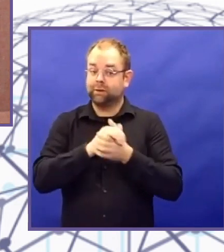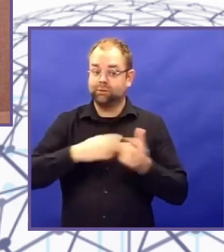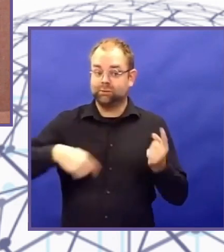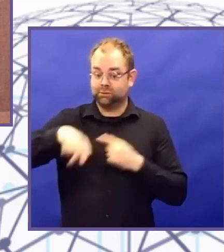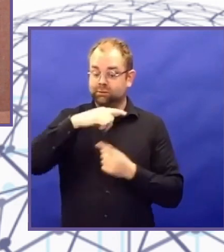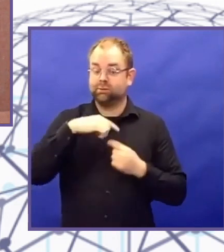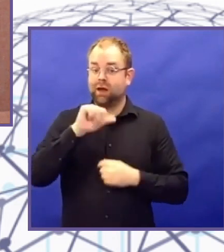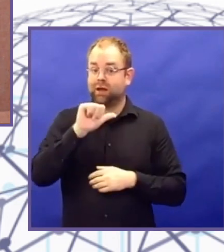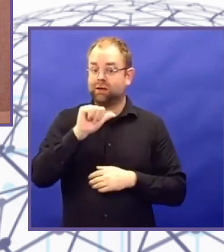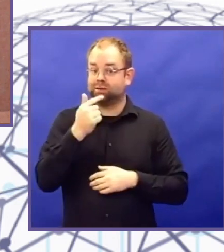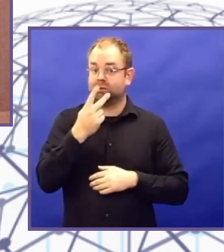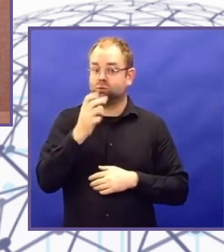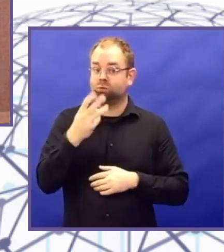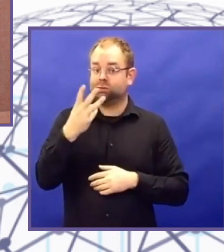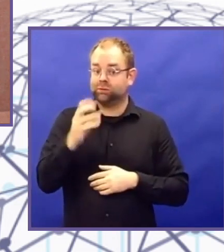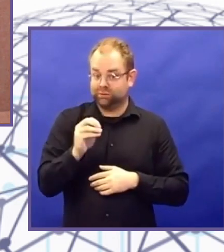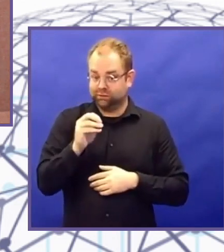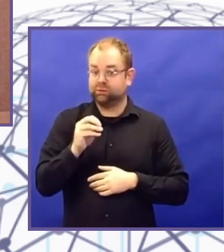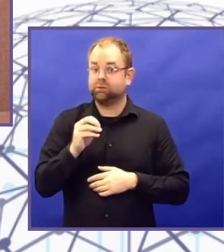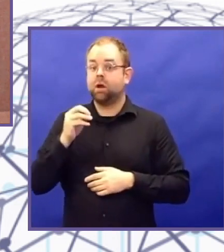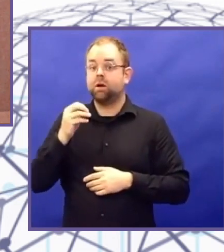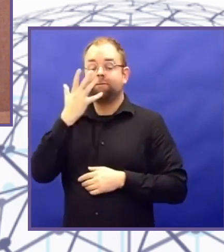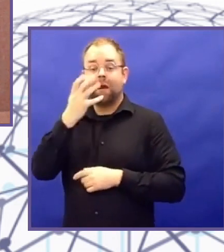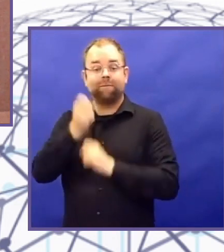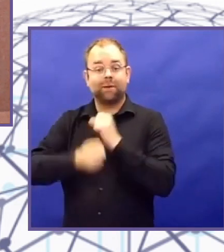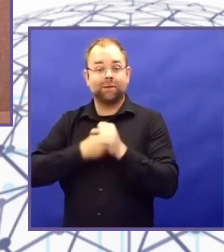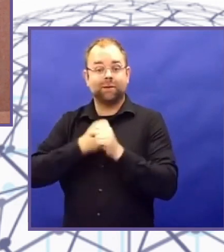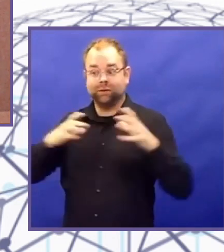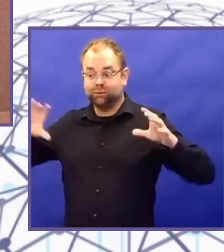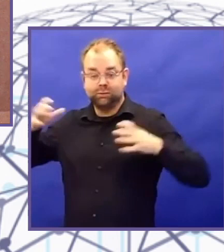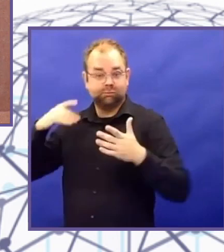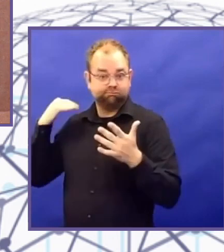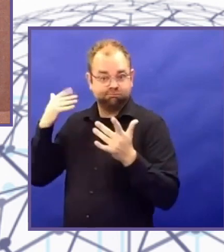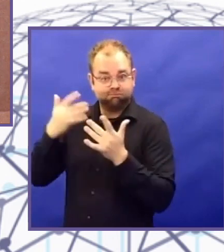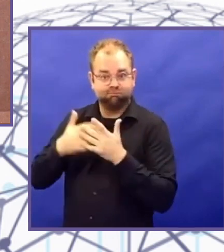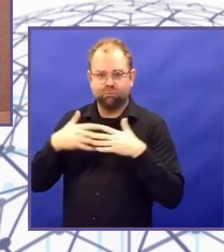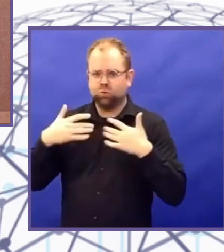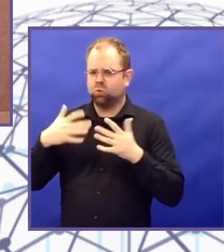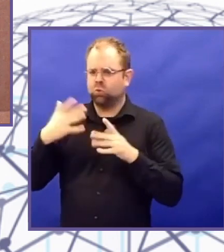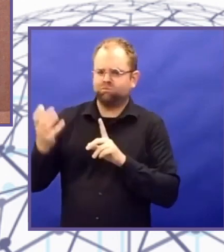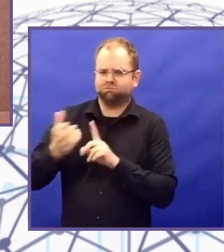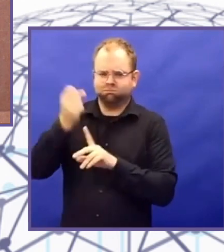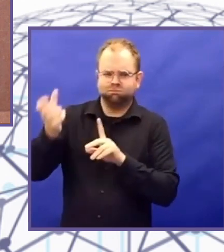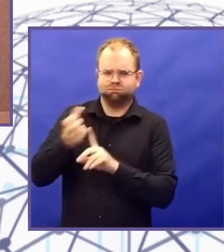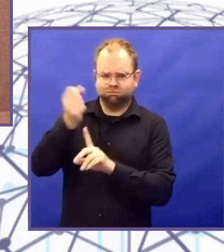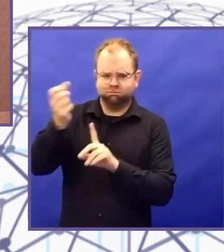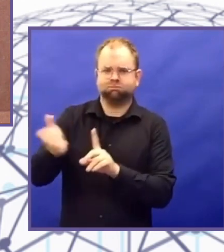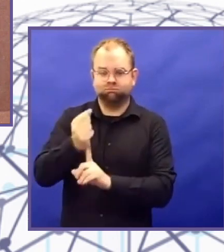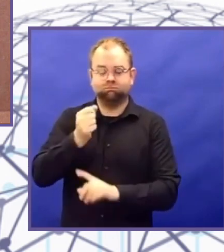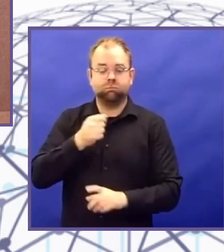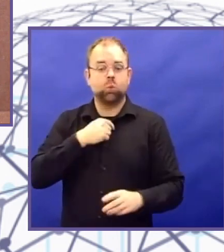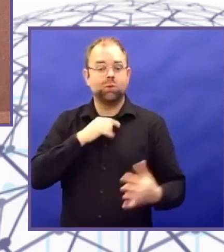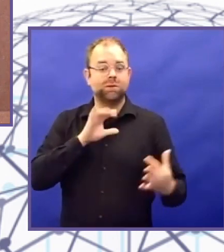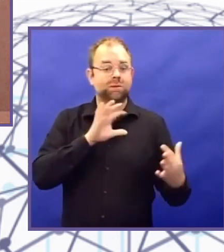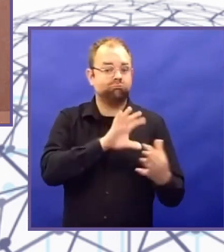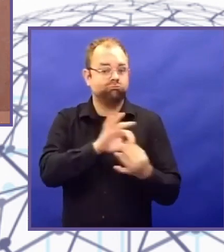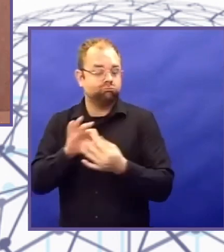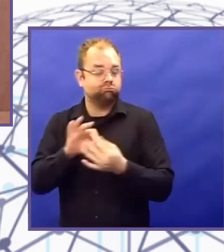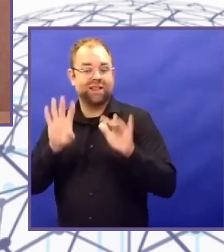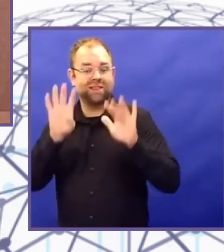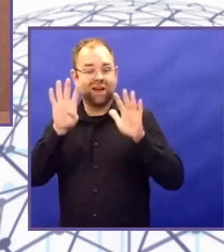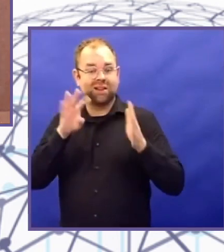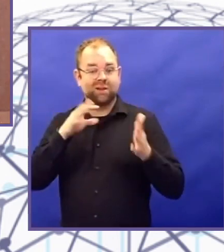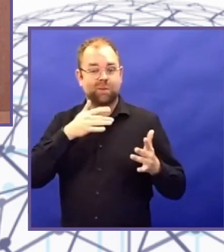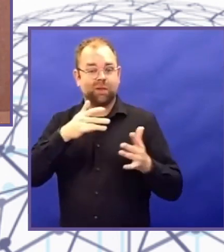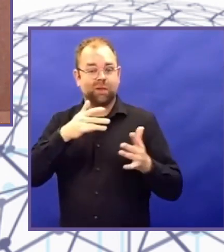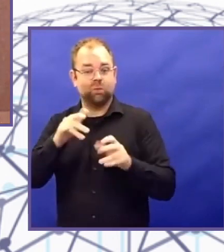over £15 million in match funding from our partners. We have, and these numbers I'm